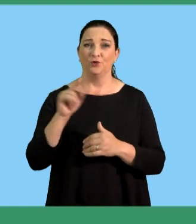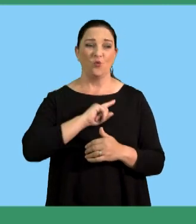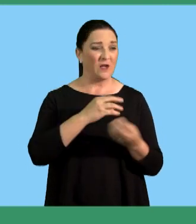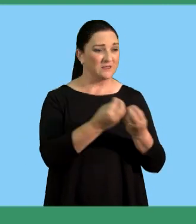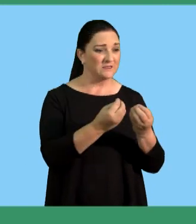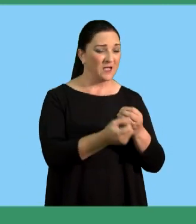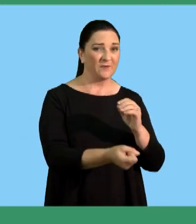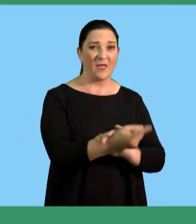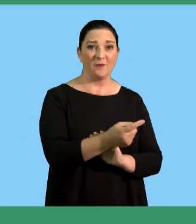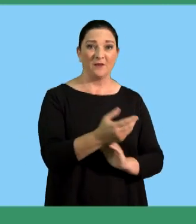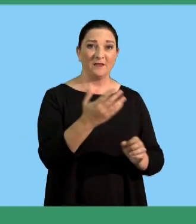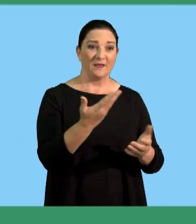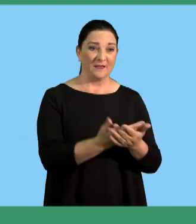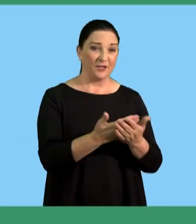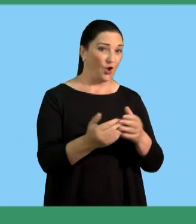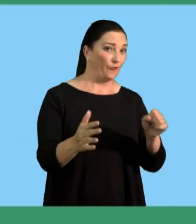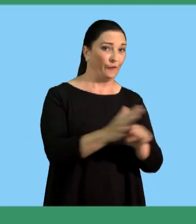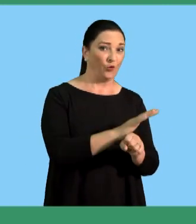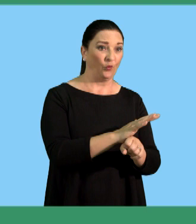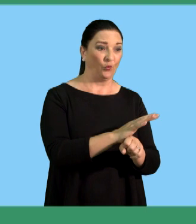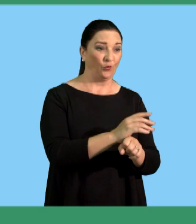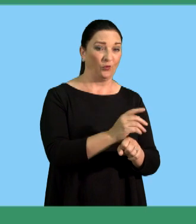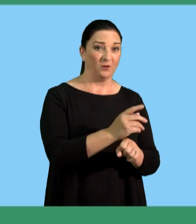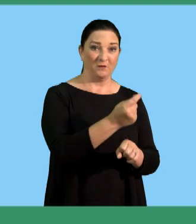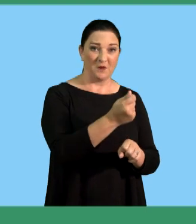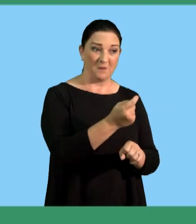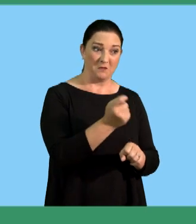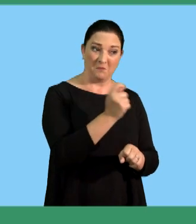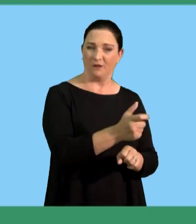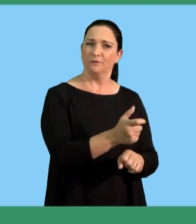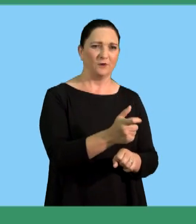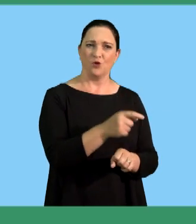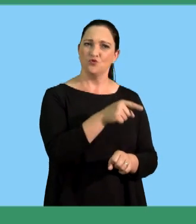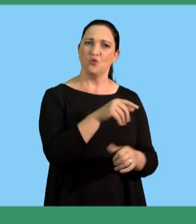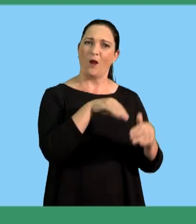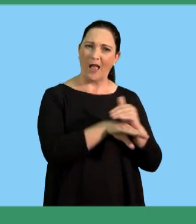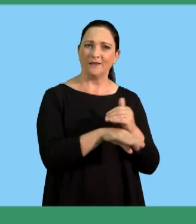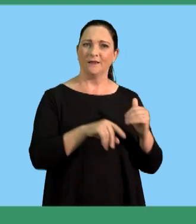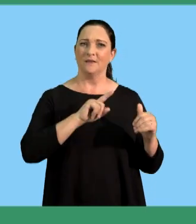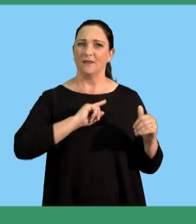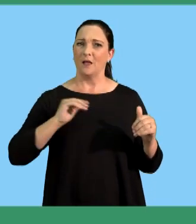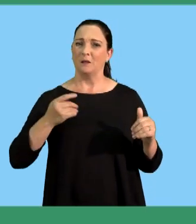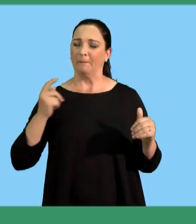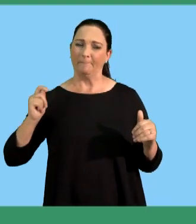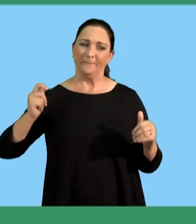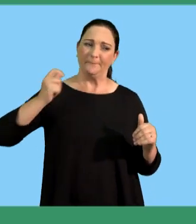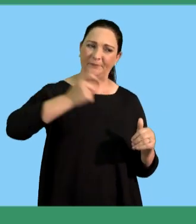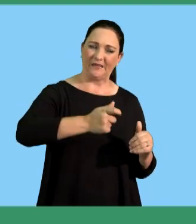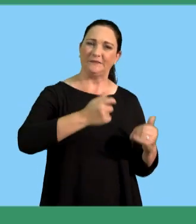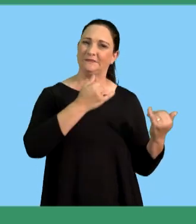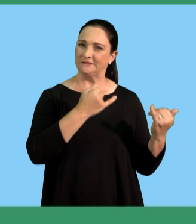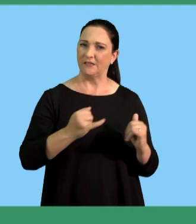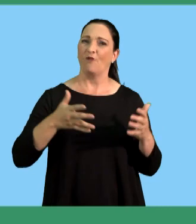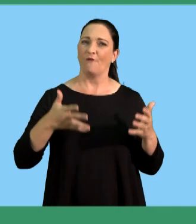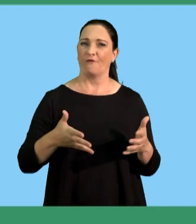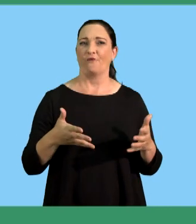you will not receive the full amount regarding the damage because you are underinsured. Your house is now 700, but you